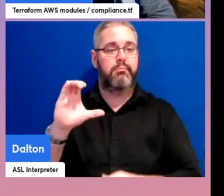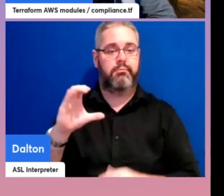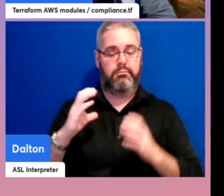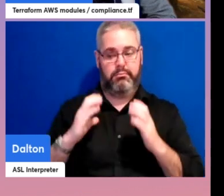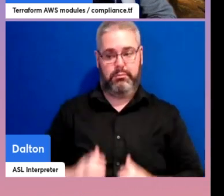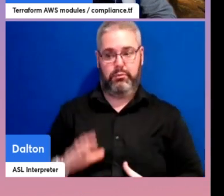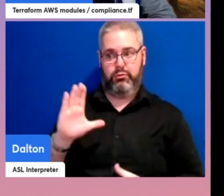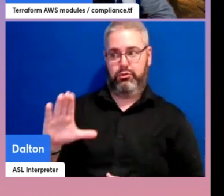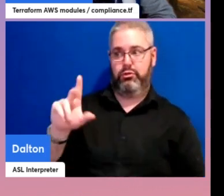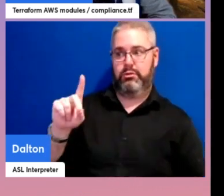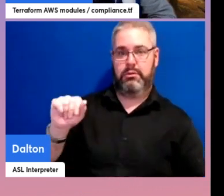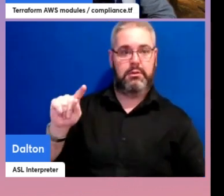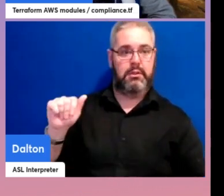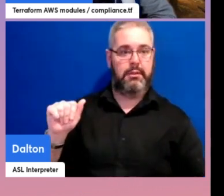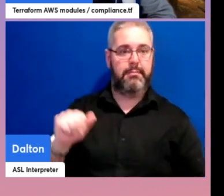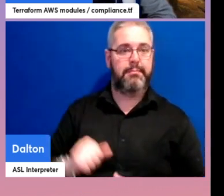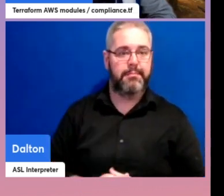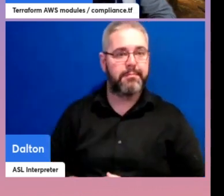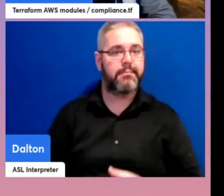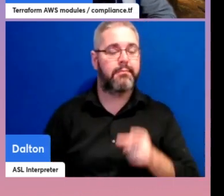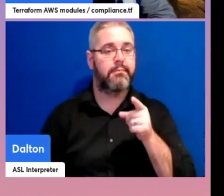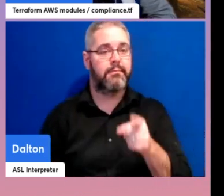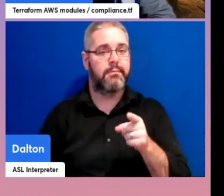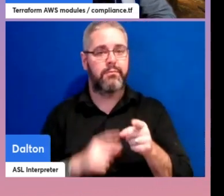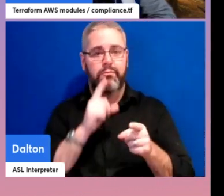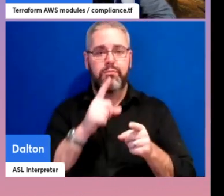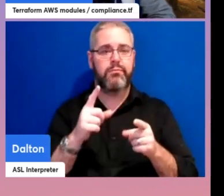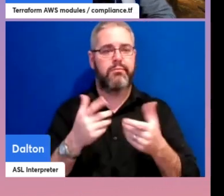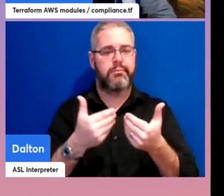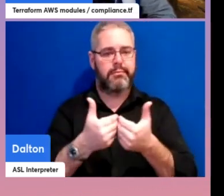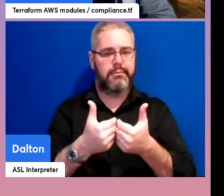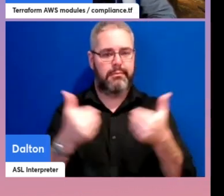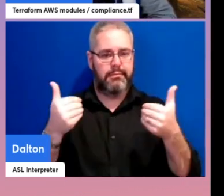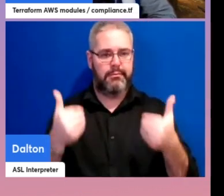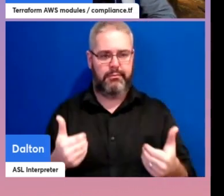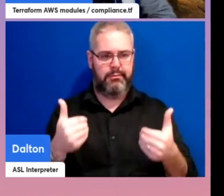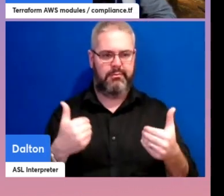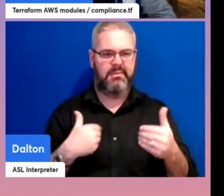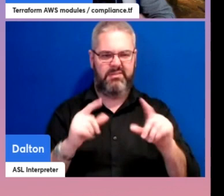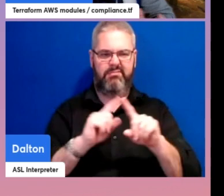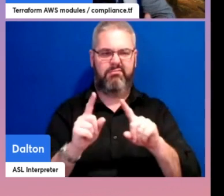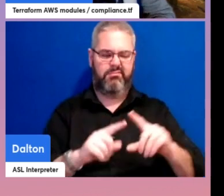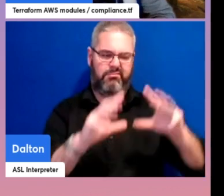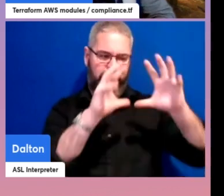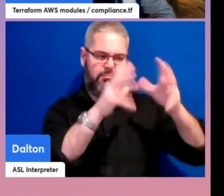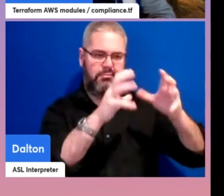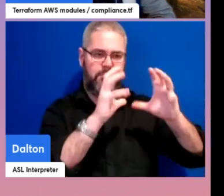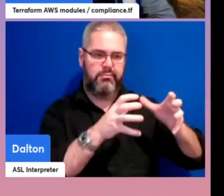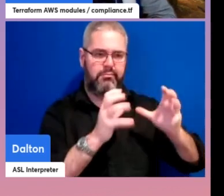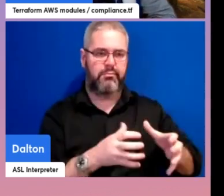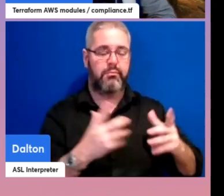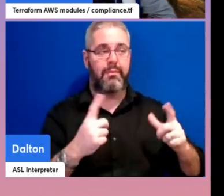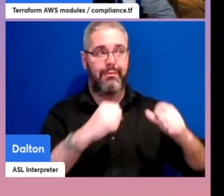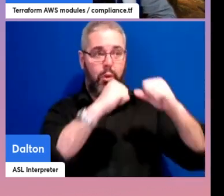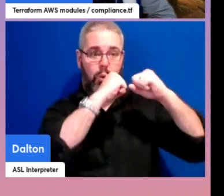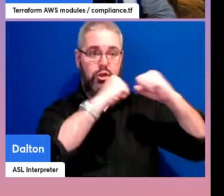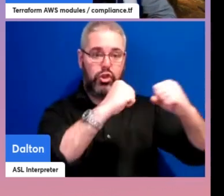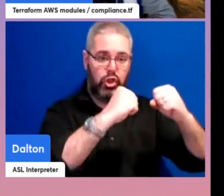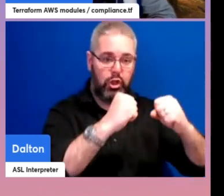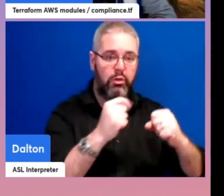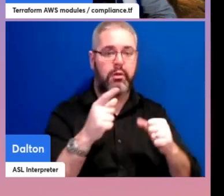2 compliance controls are separated into several categories like security,